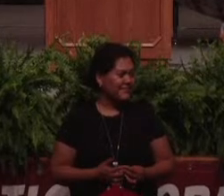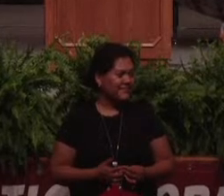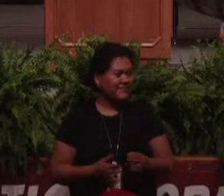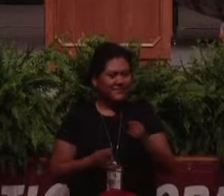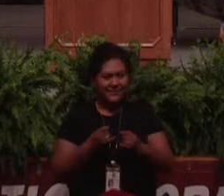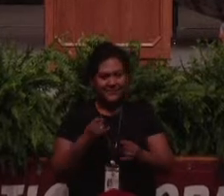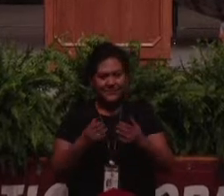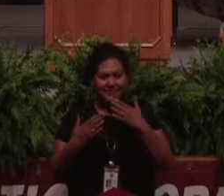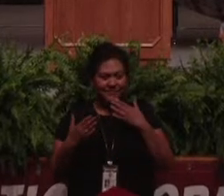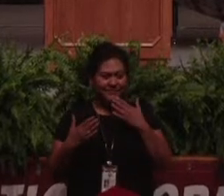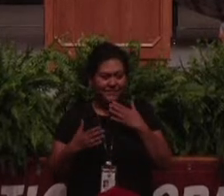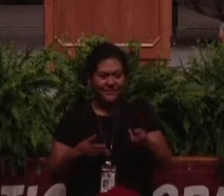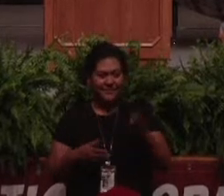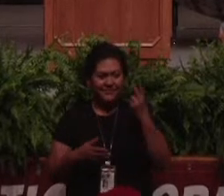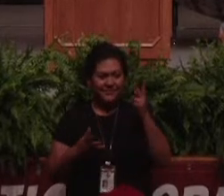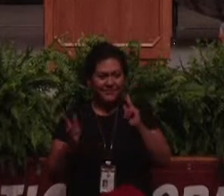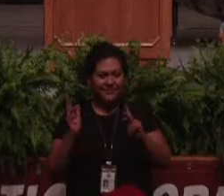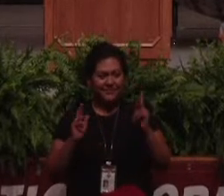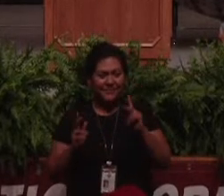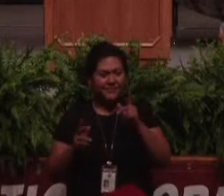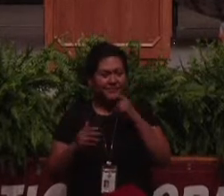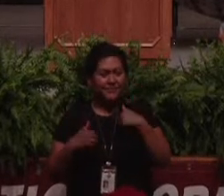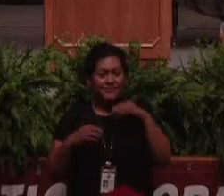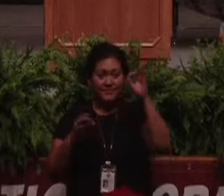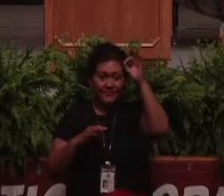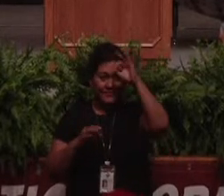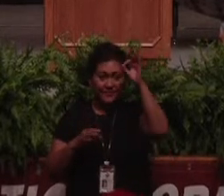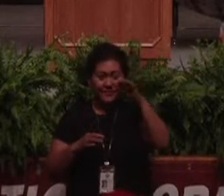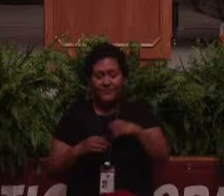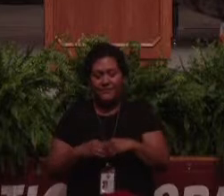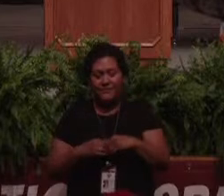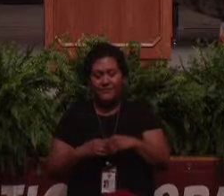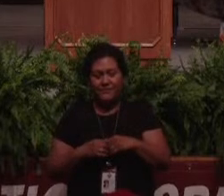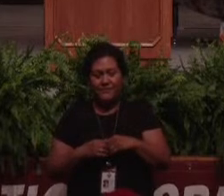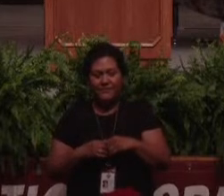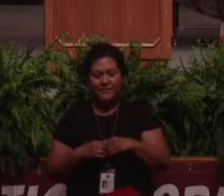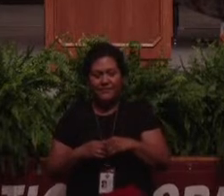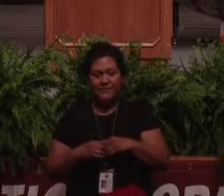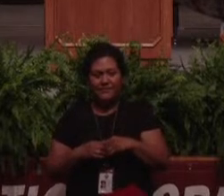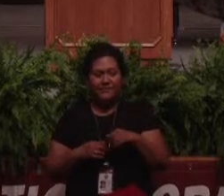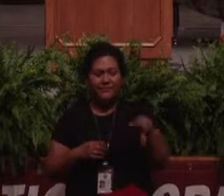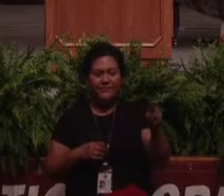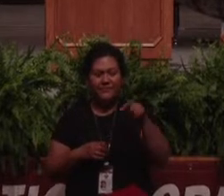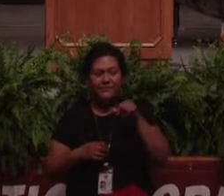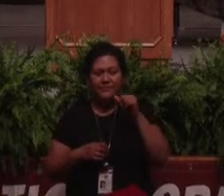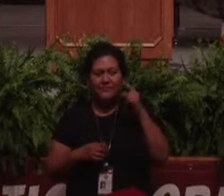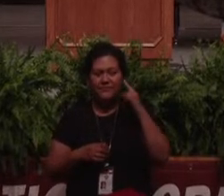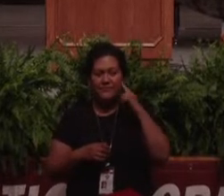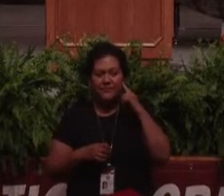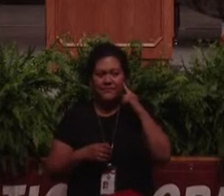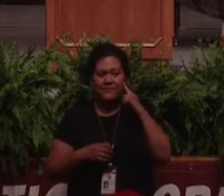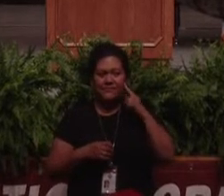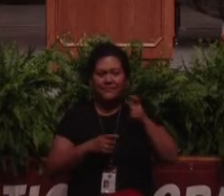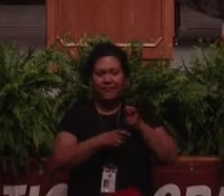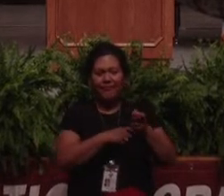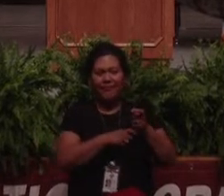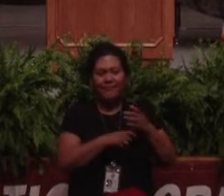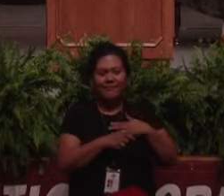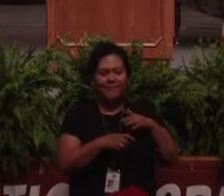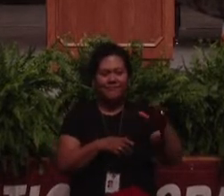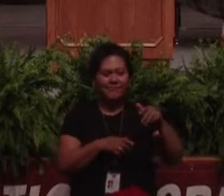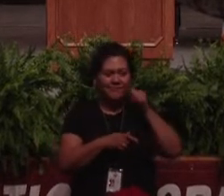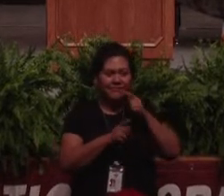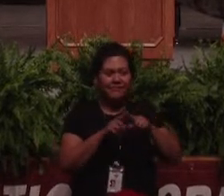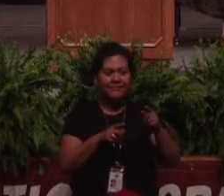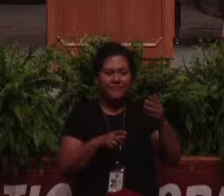Lastly, I want to thank 2 people who have no idea what I'm saying. They didn't get to hear me roast my little sister. They just know that they're